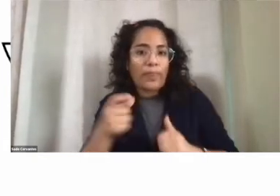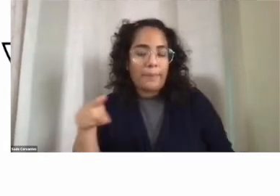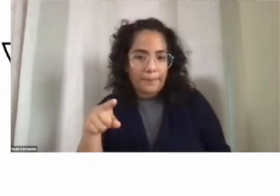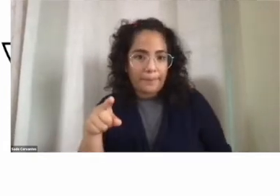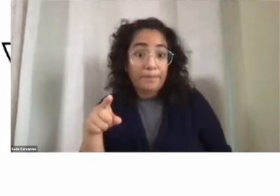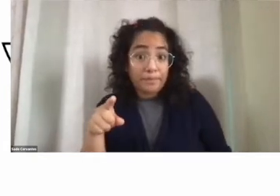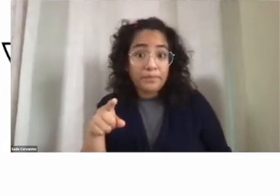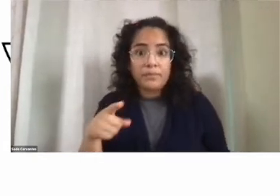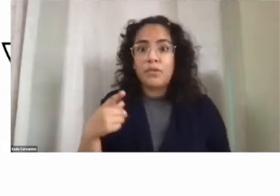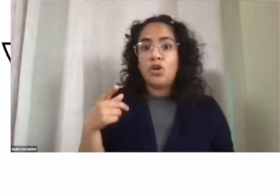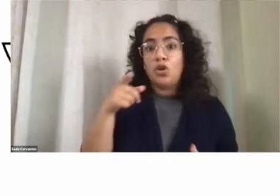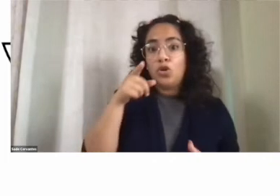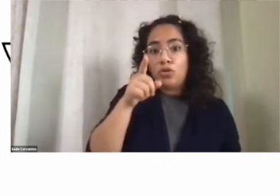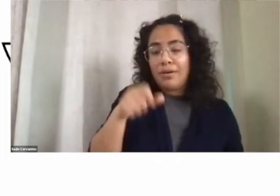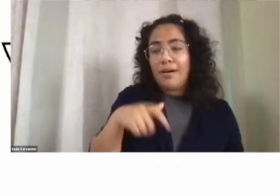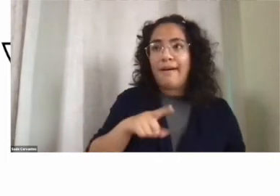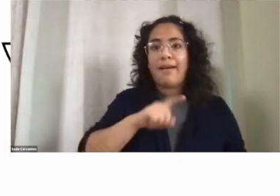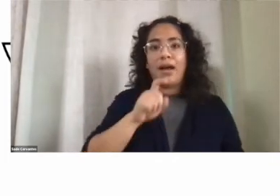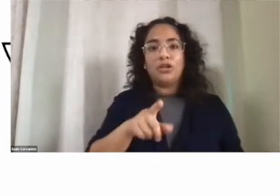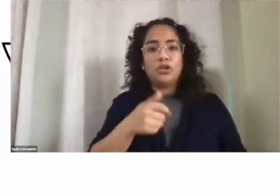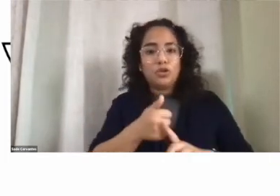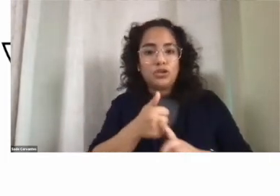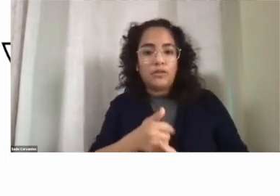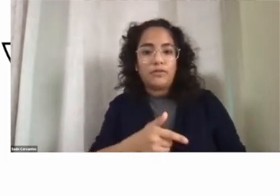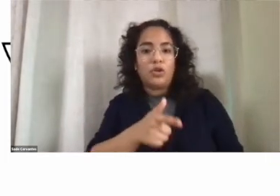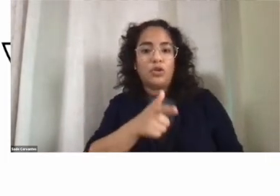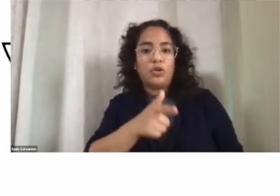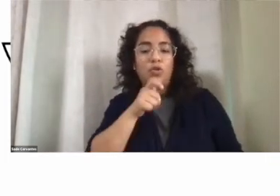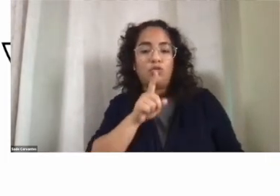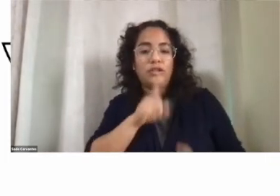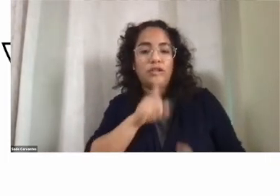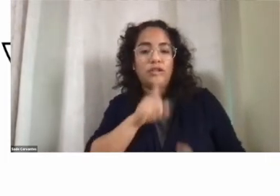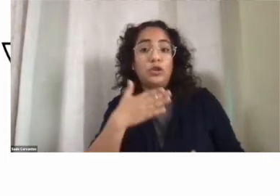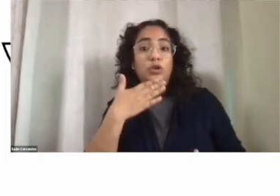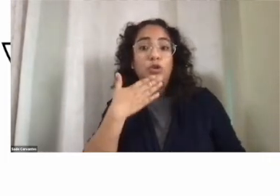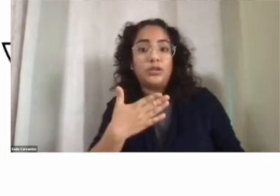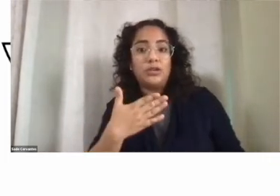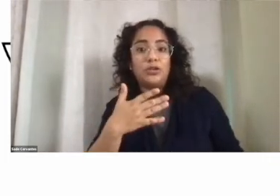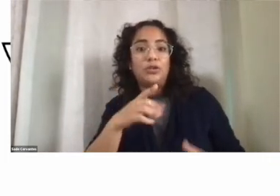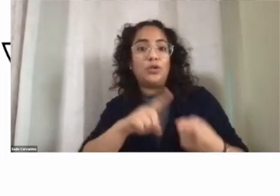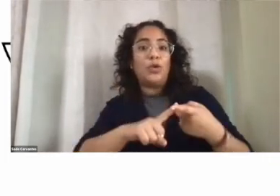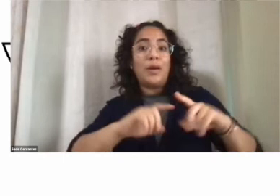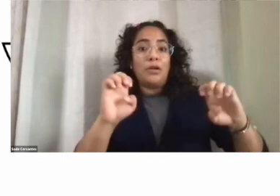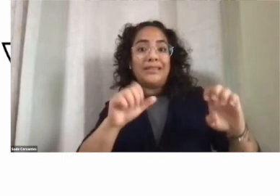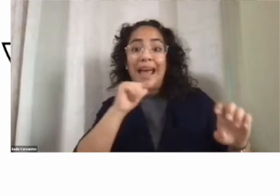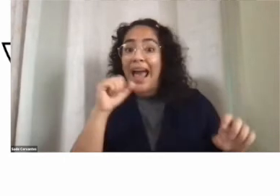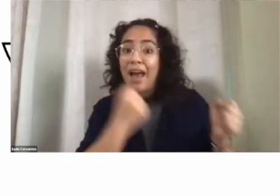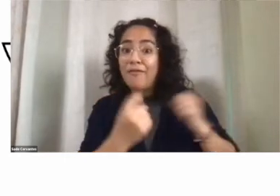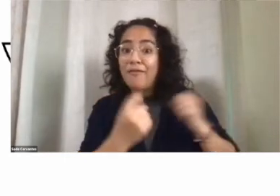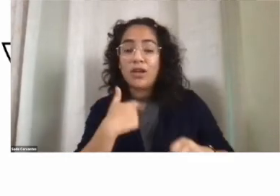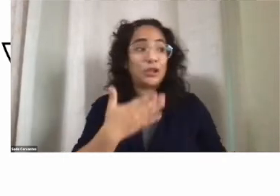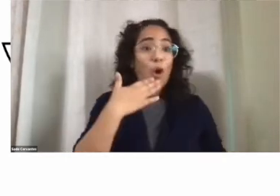You can ask yourself who responds well to emergencies. Not everybody deals with emergencies well,